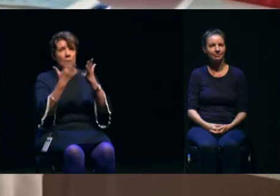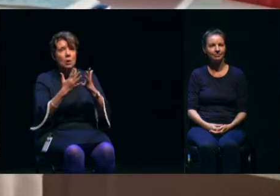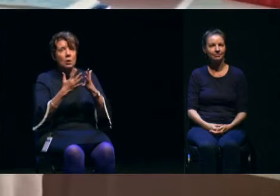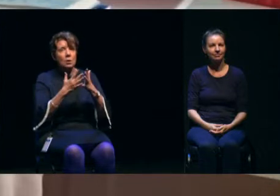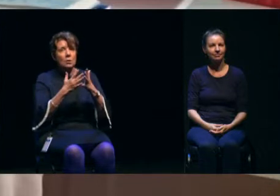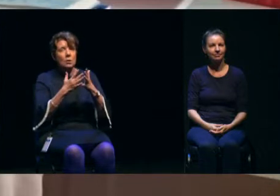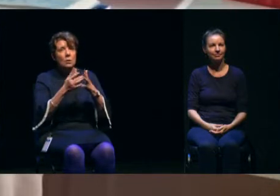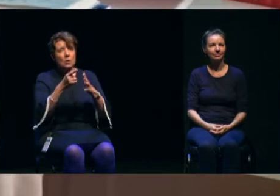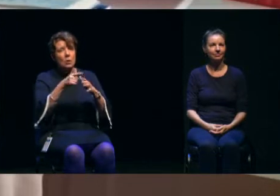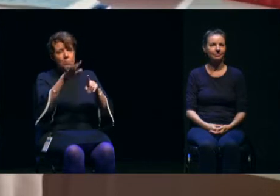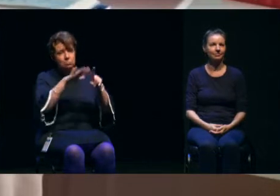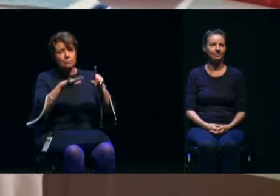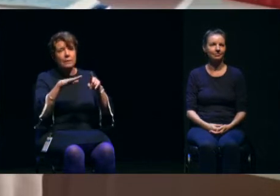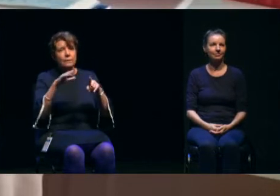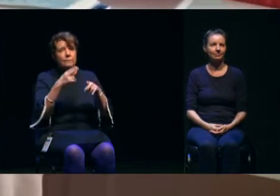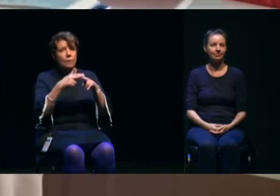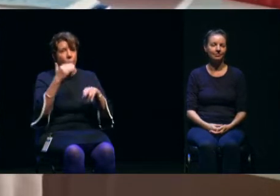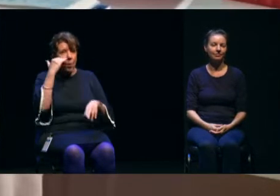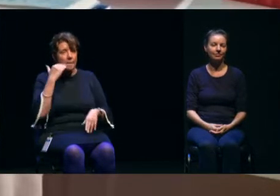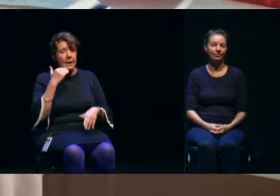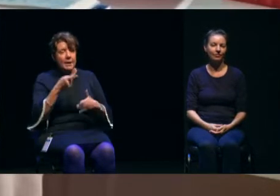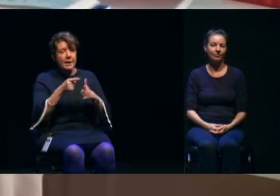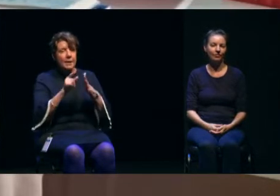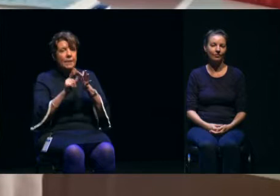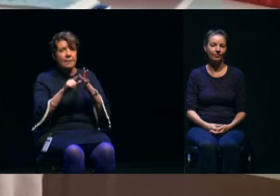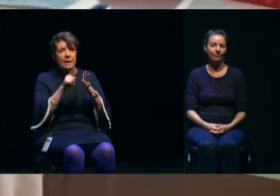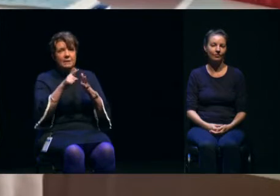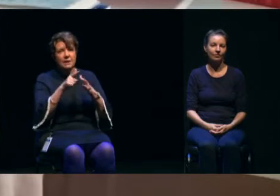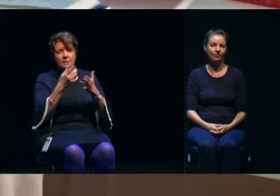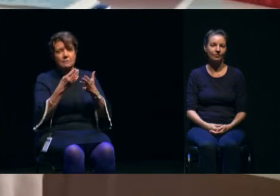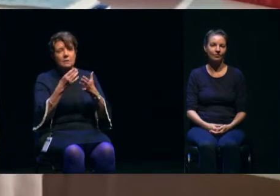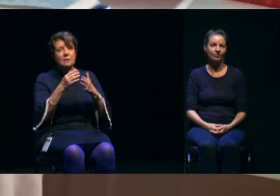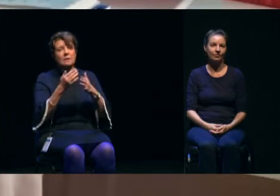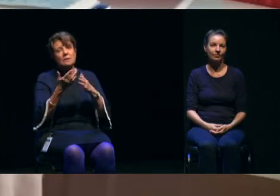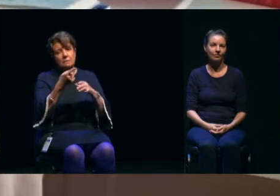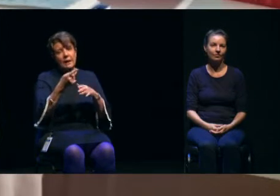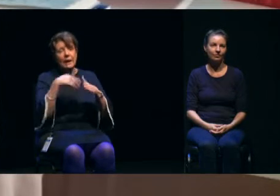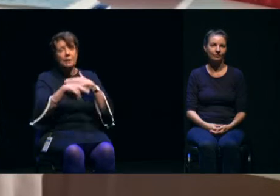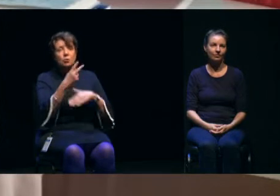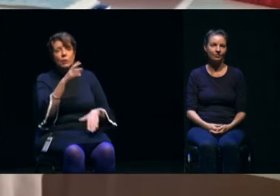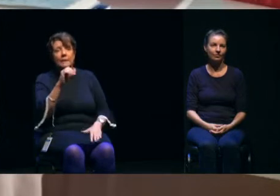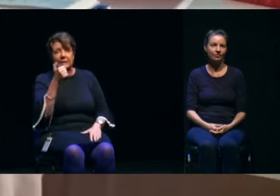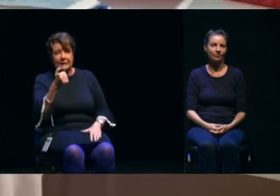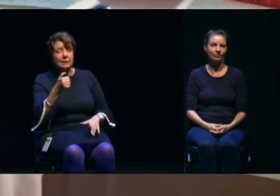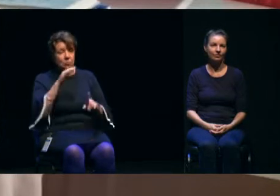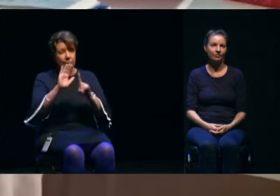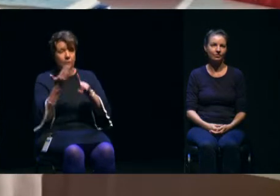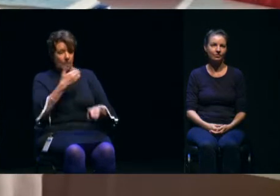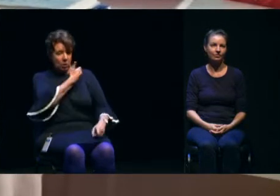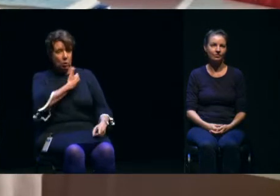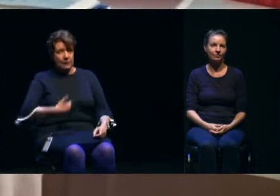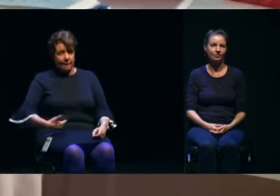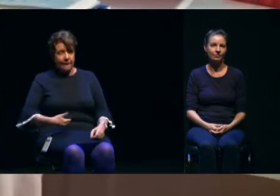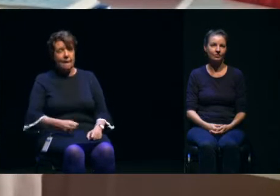for Women in a visit that they did in 2006 to the former Yugoslavia. And feminist groups